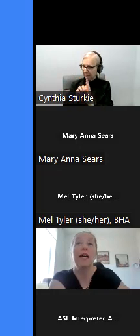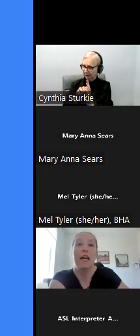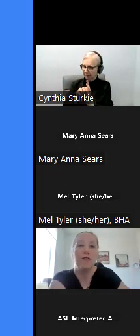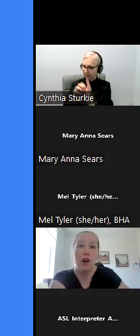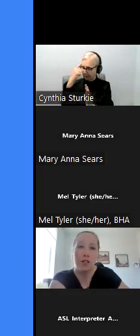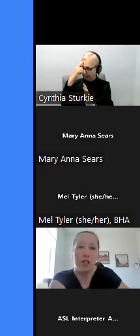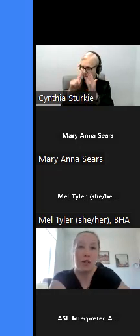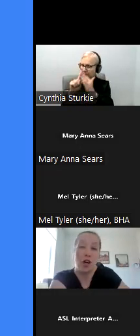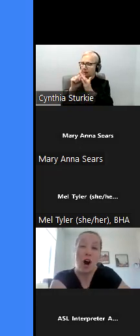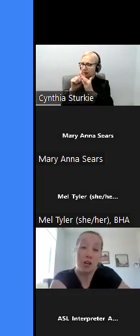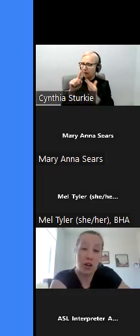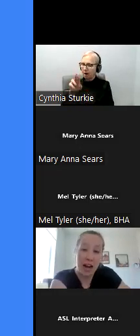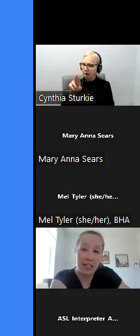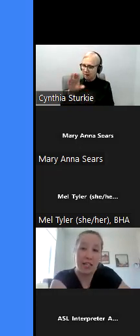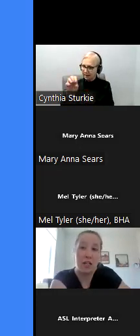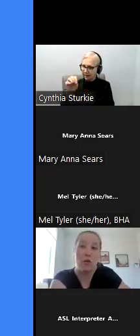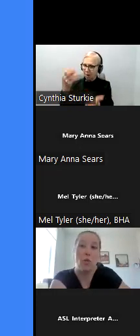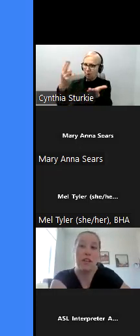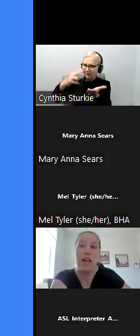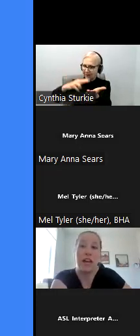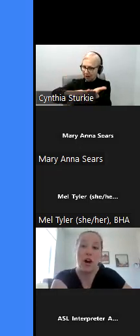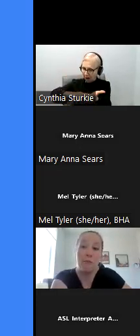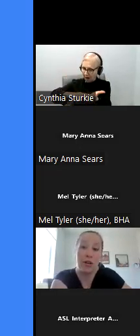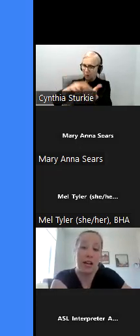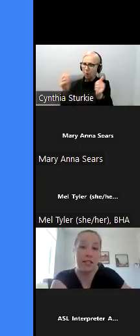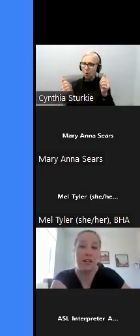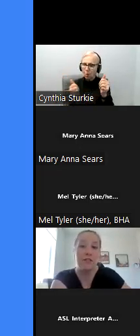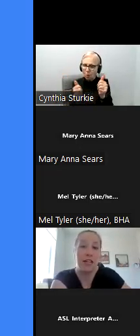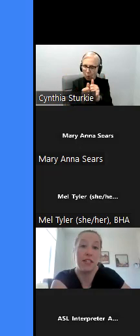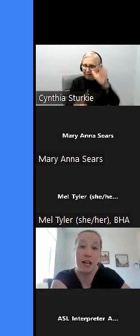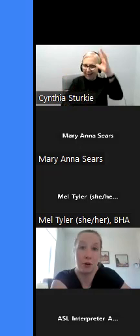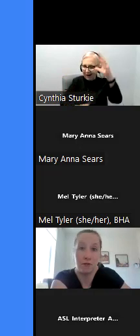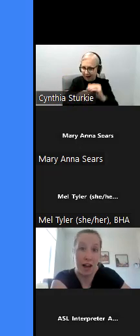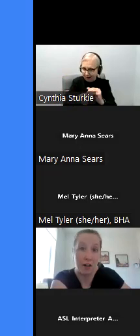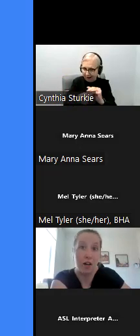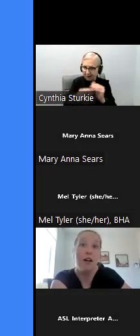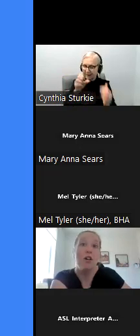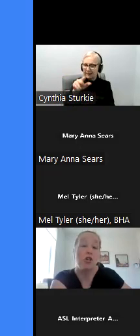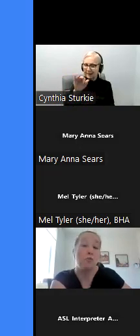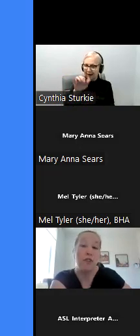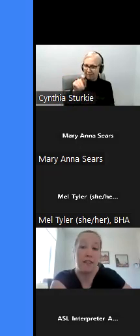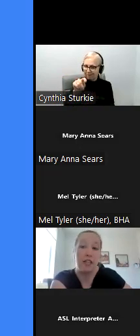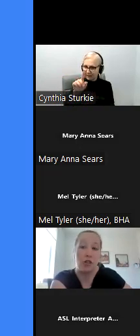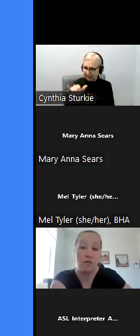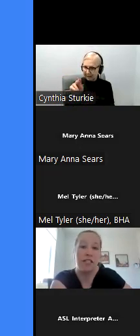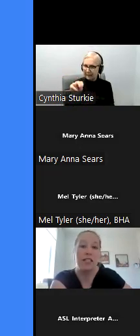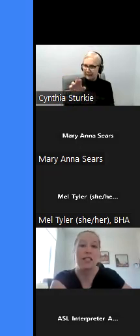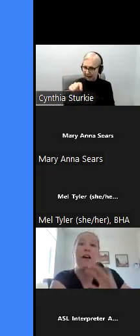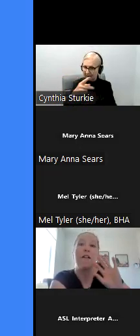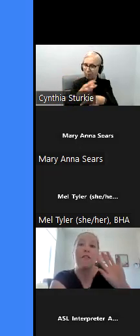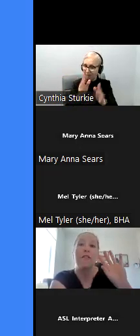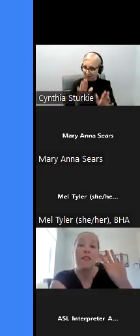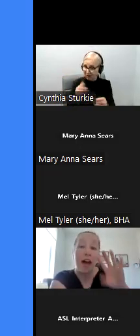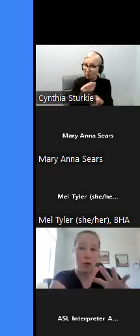to mind. If an RCO is contracting with a comprehensive safety net provider to provide these